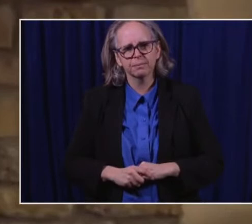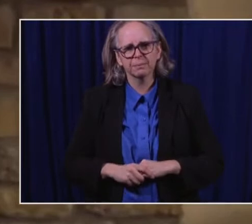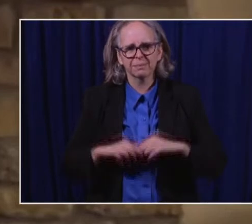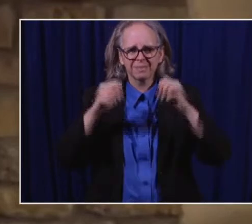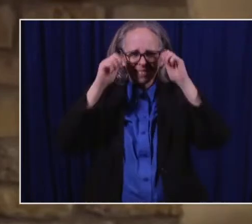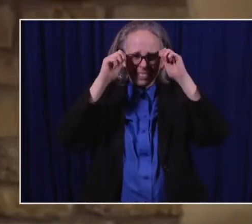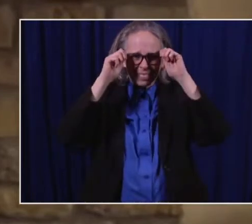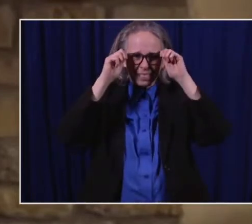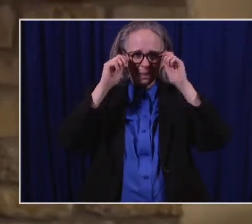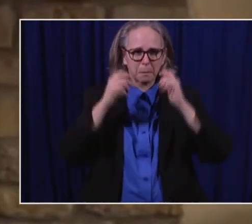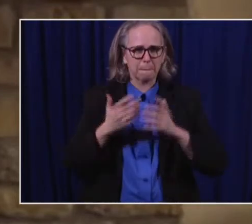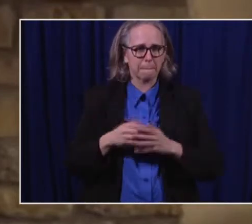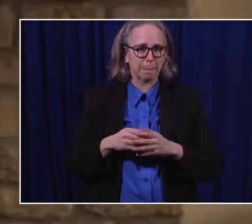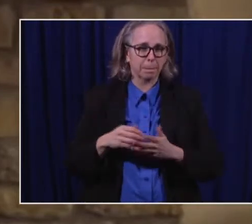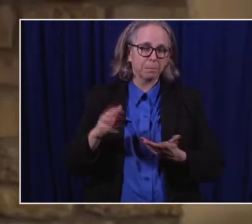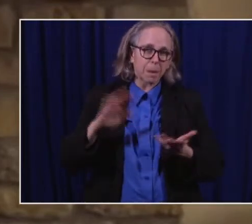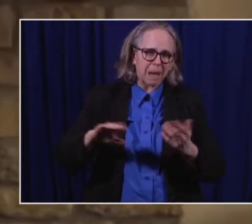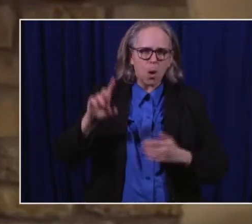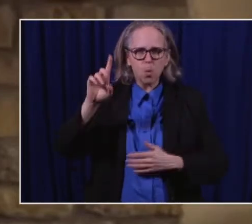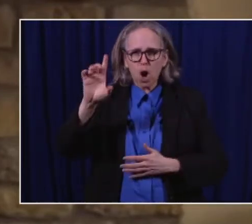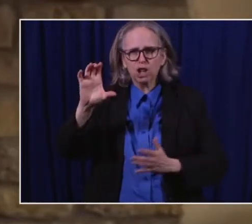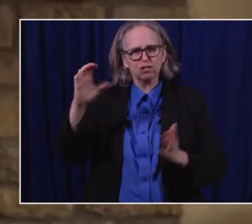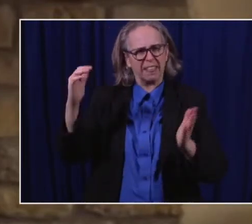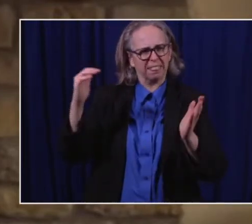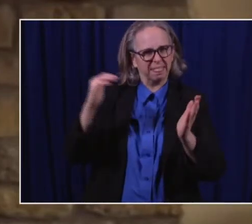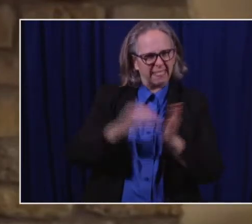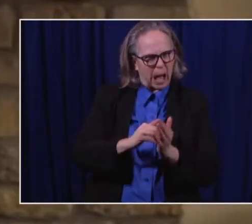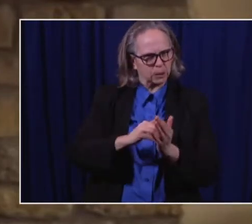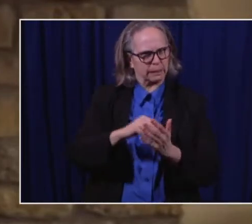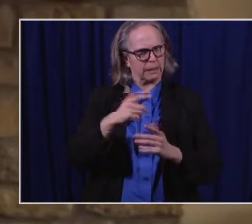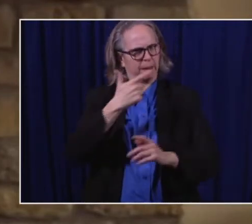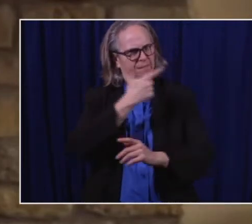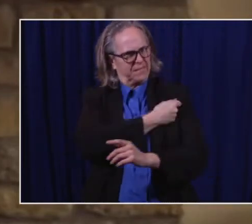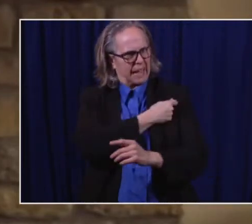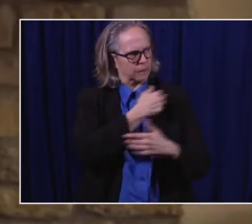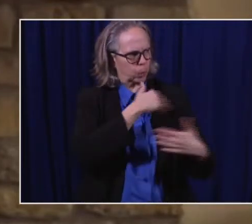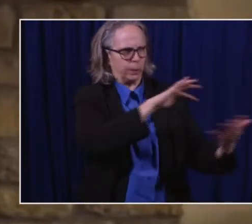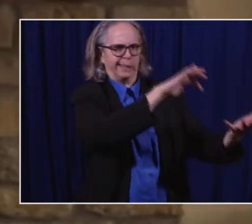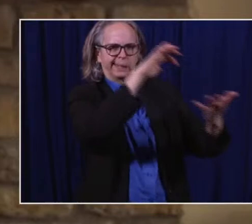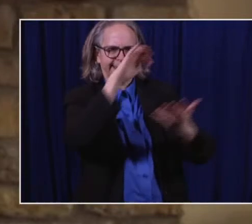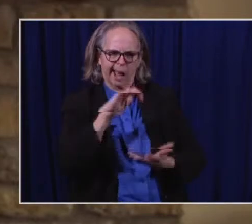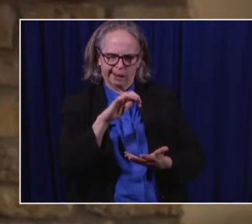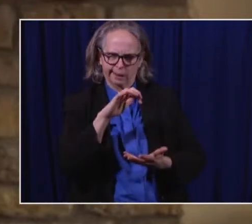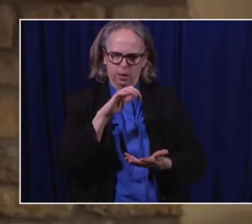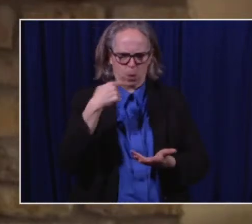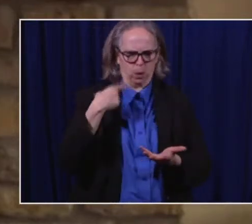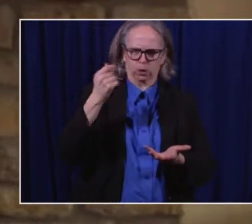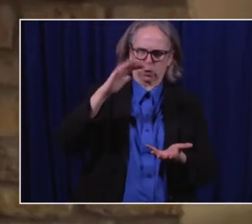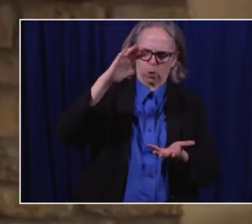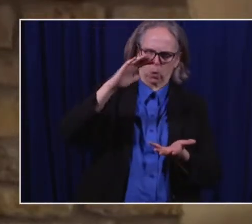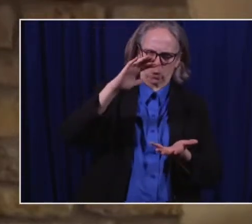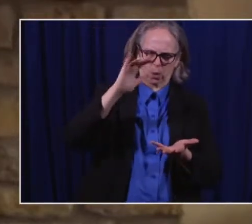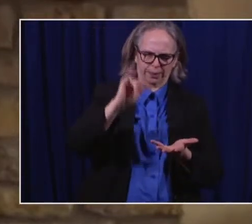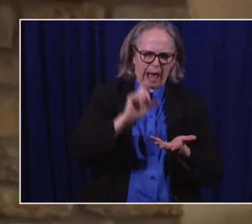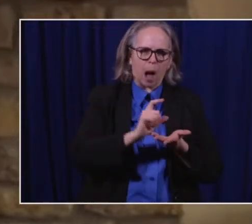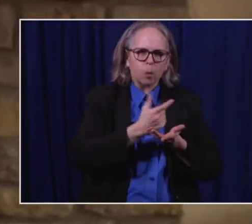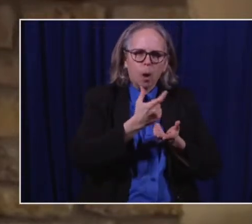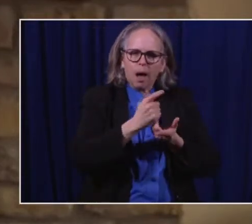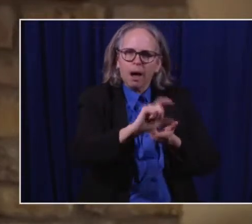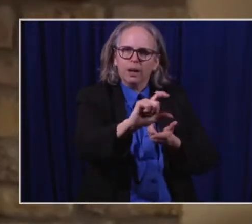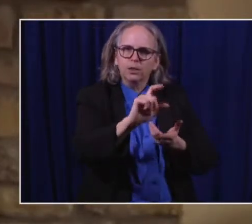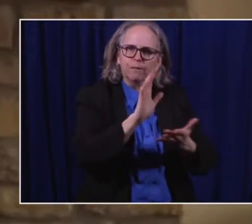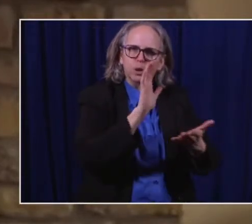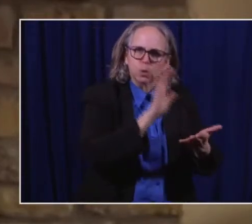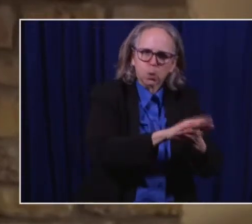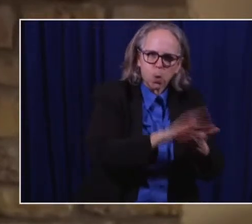100,000 vaccines available for people who are the older